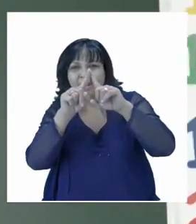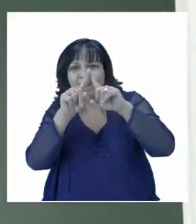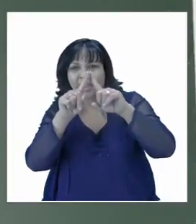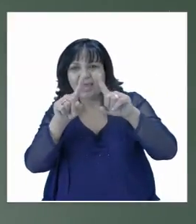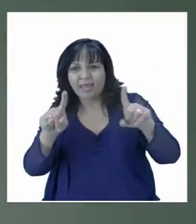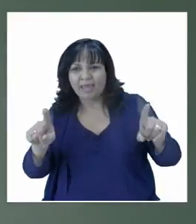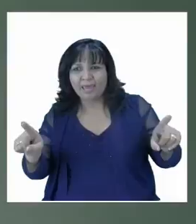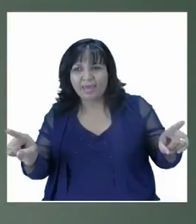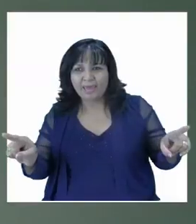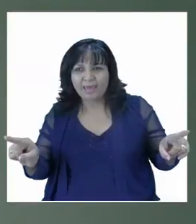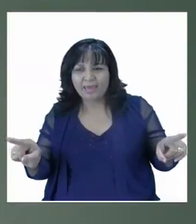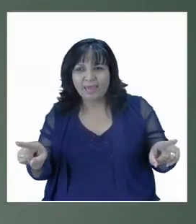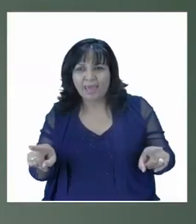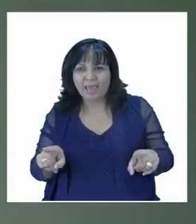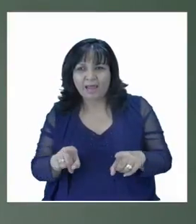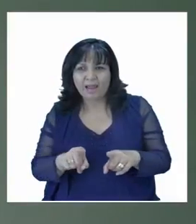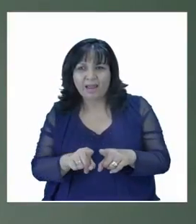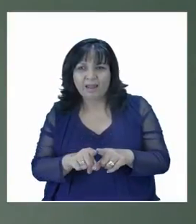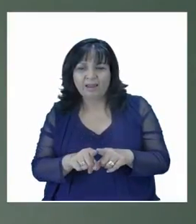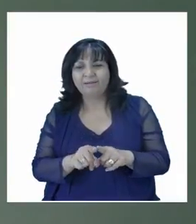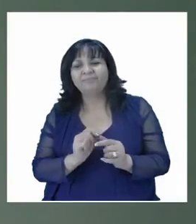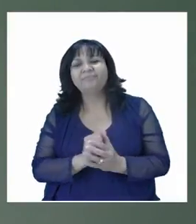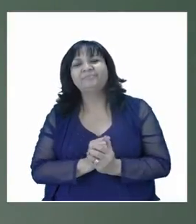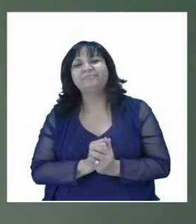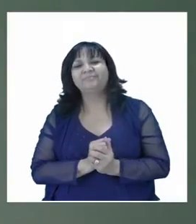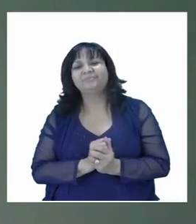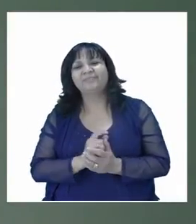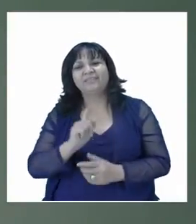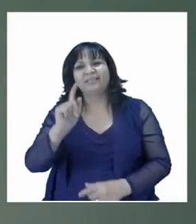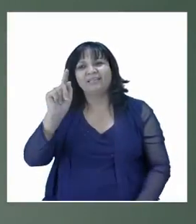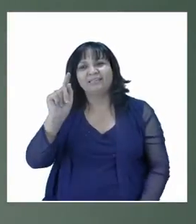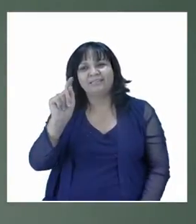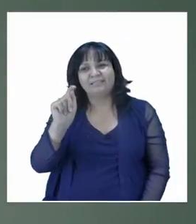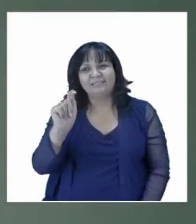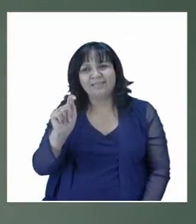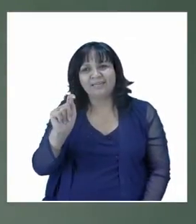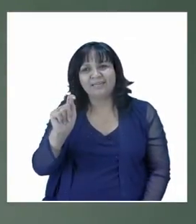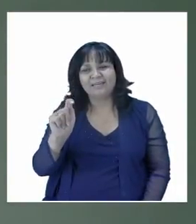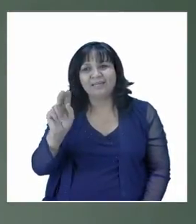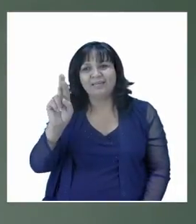is this one called? This one is a